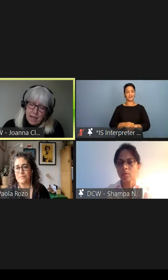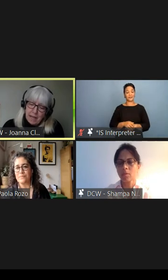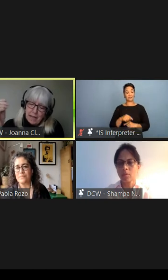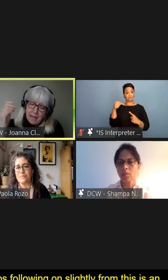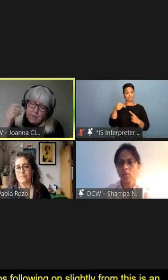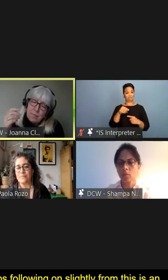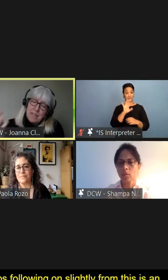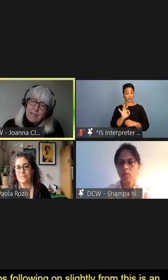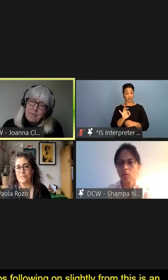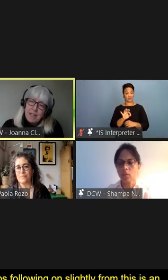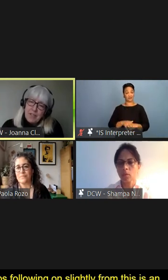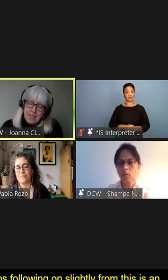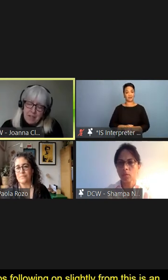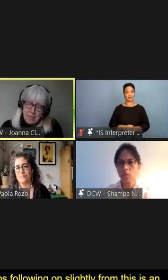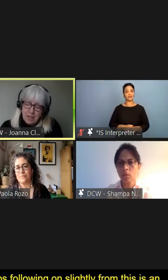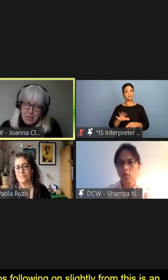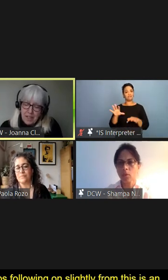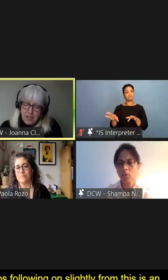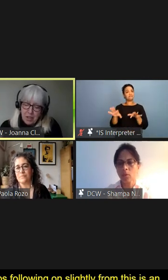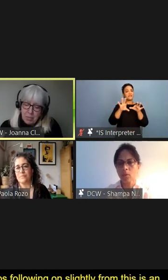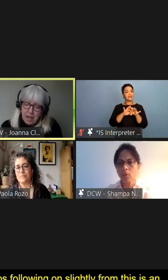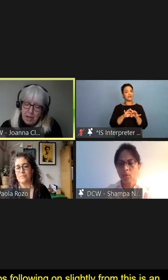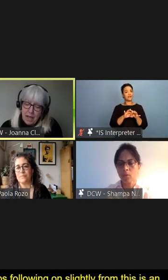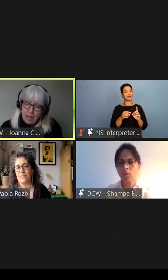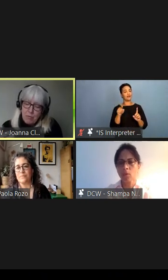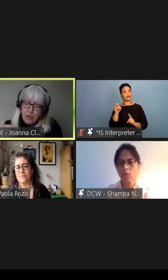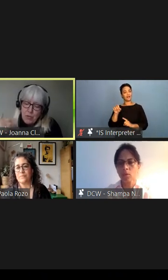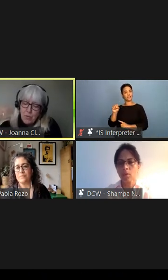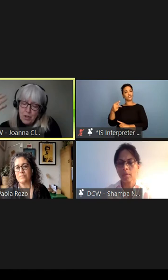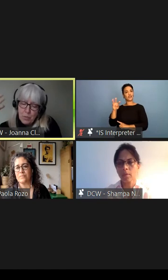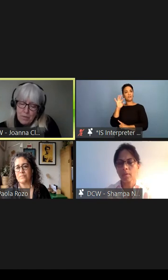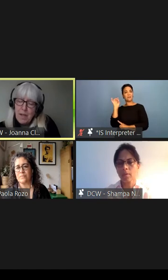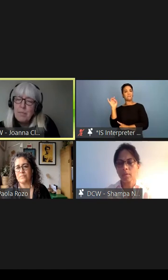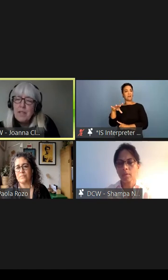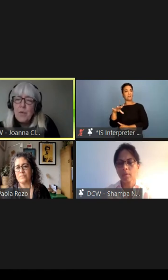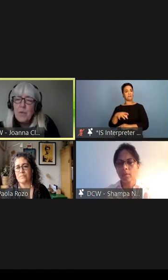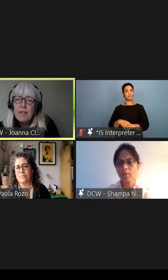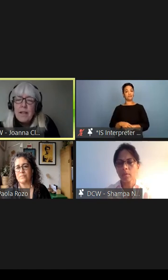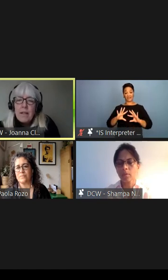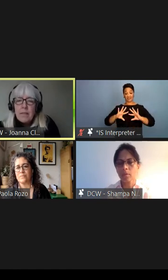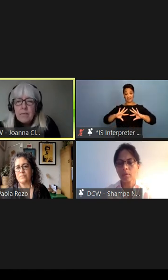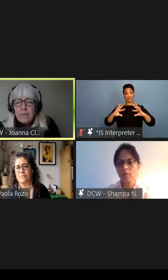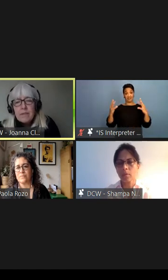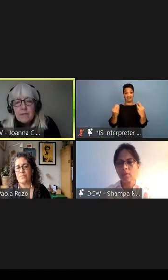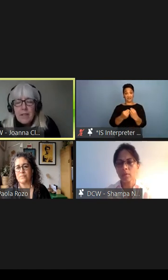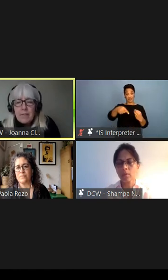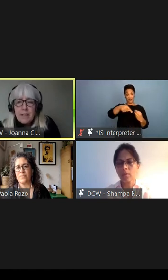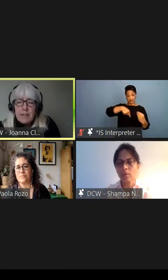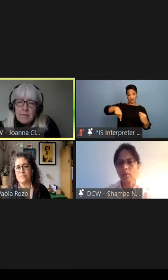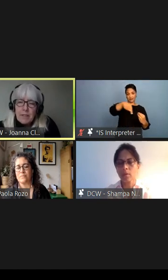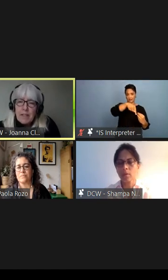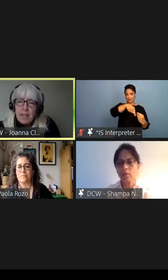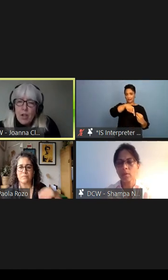to, and particularly in relation to something you said, Shamba, how do you work with families with